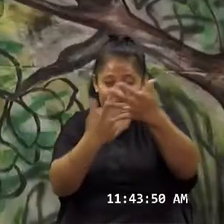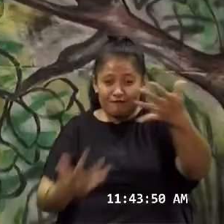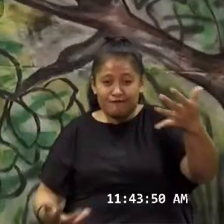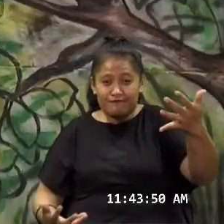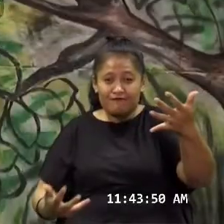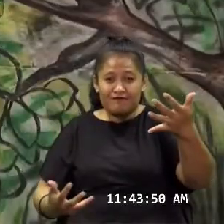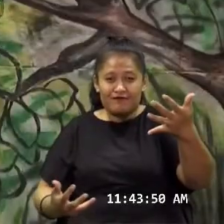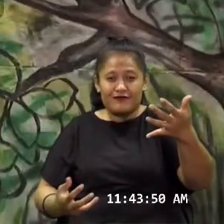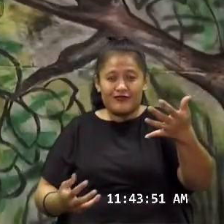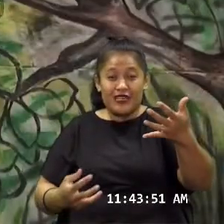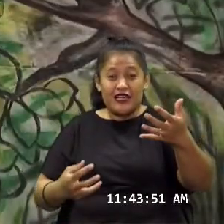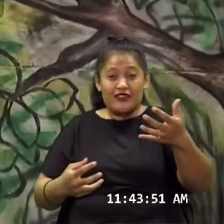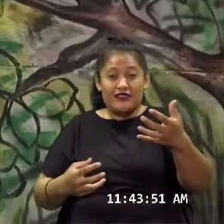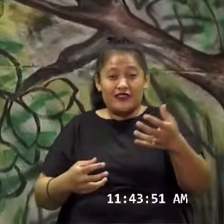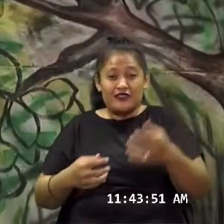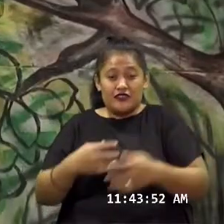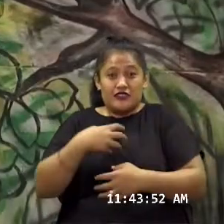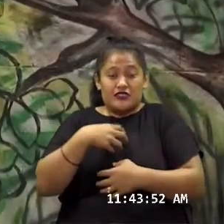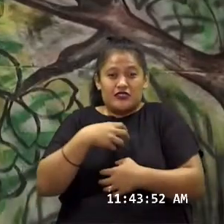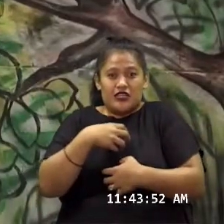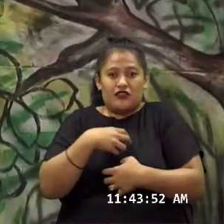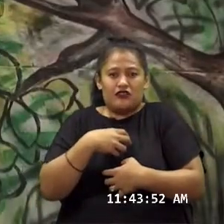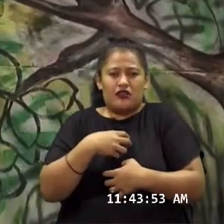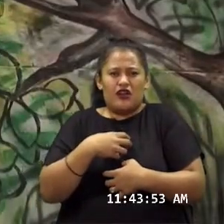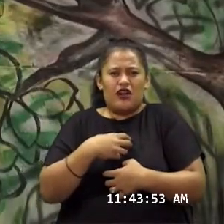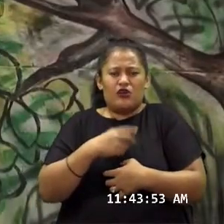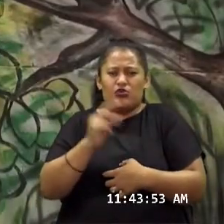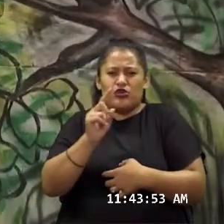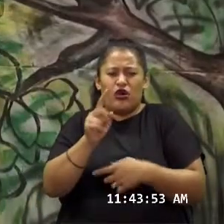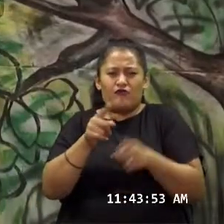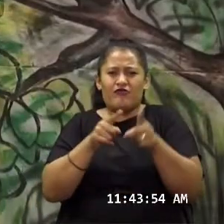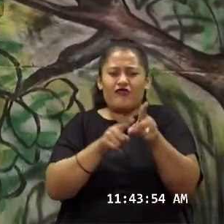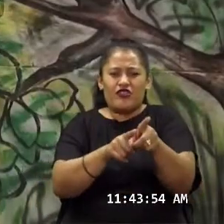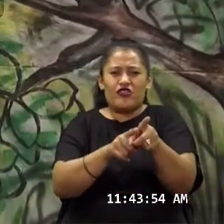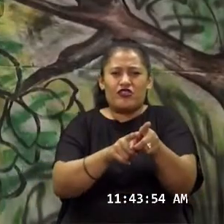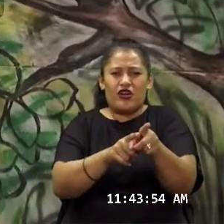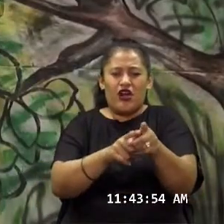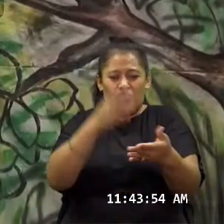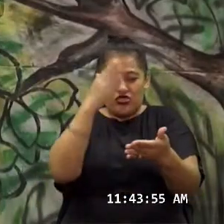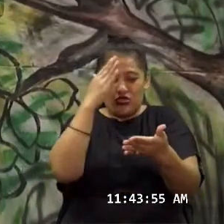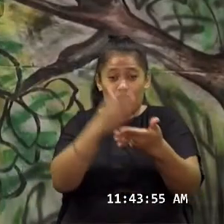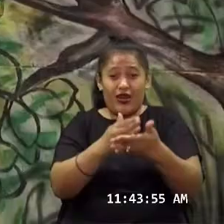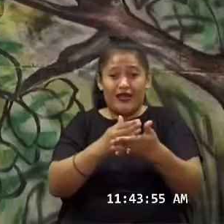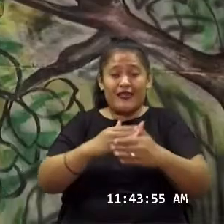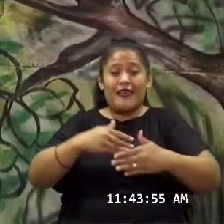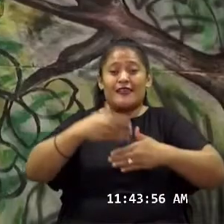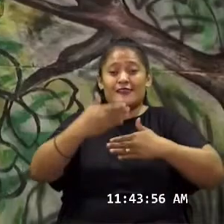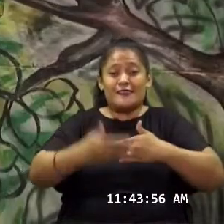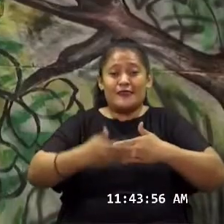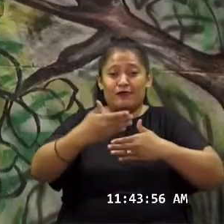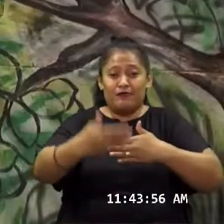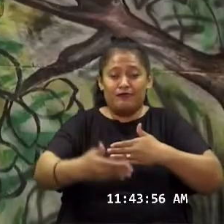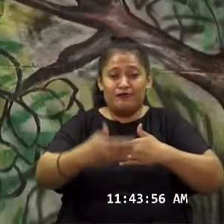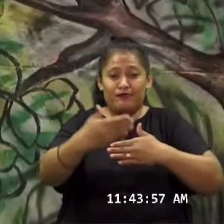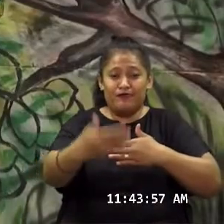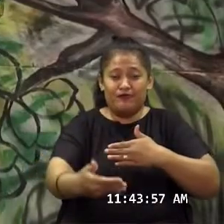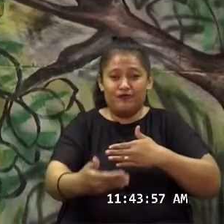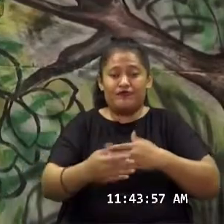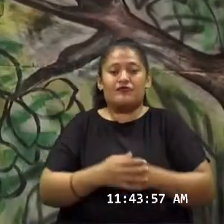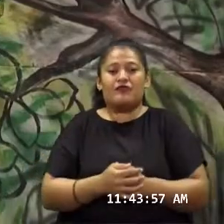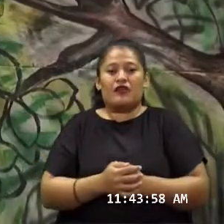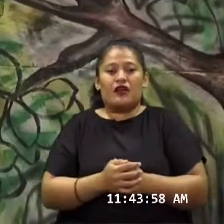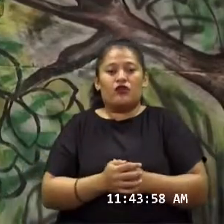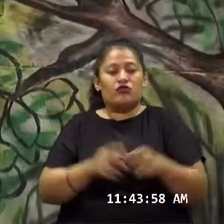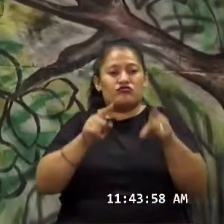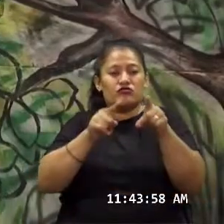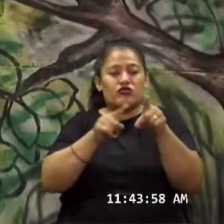very scary because we don't follow the right steps. So in this lesson, we are going to